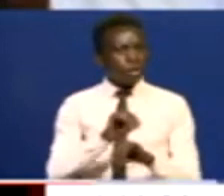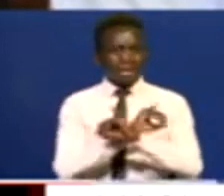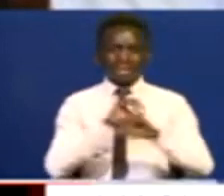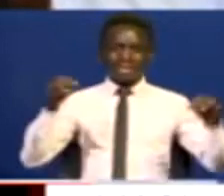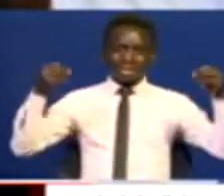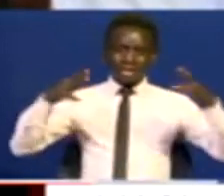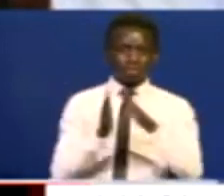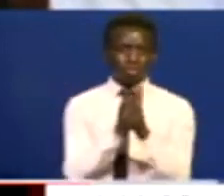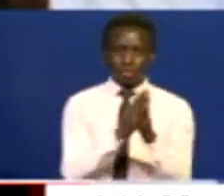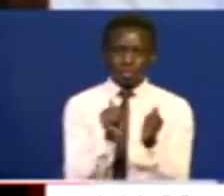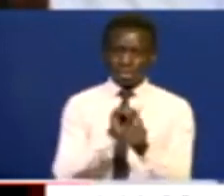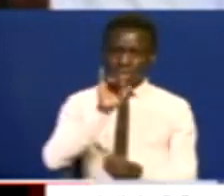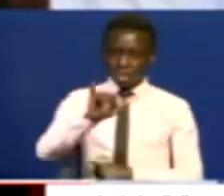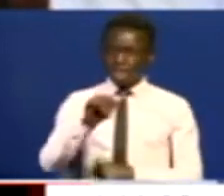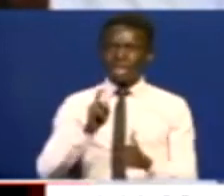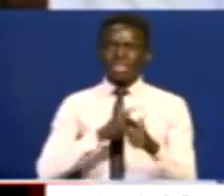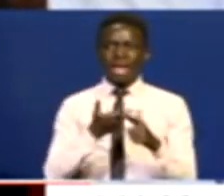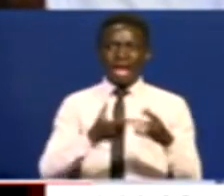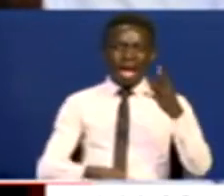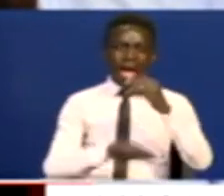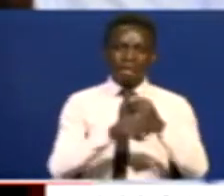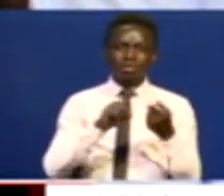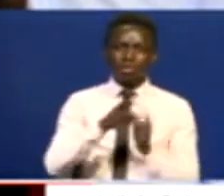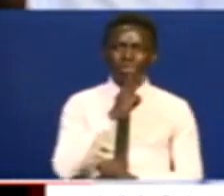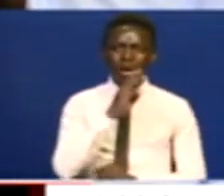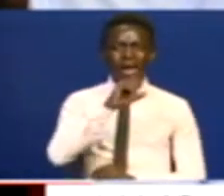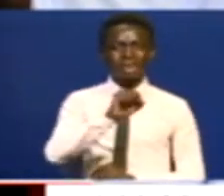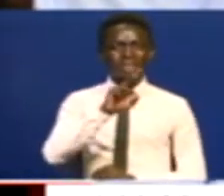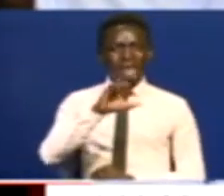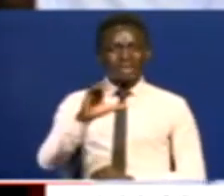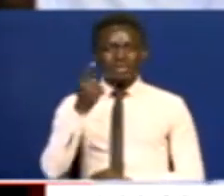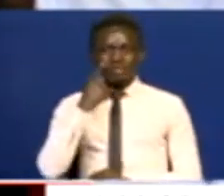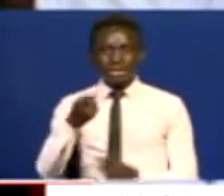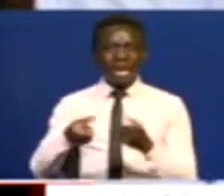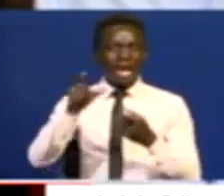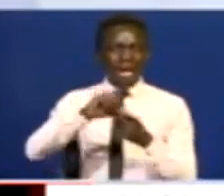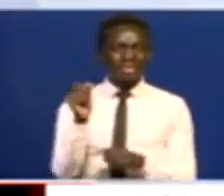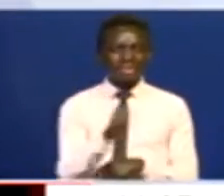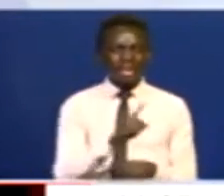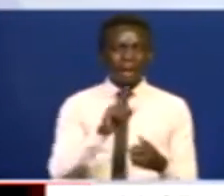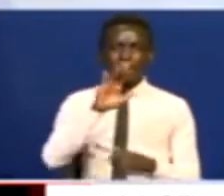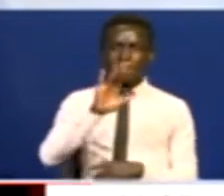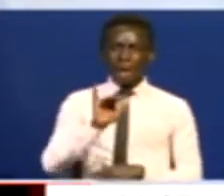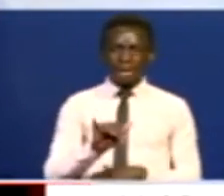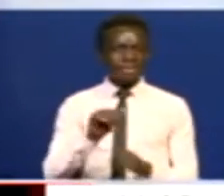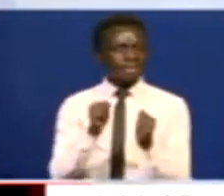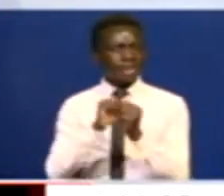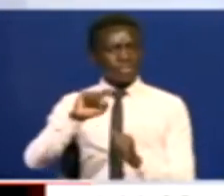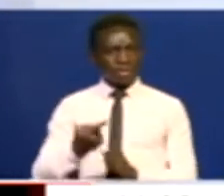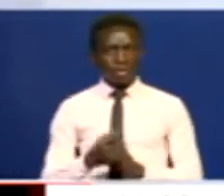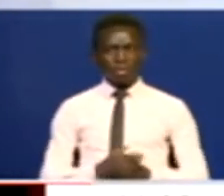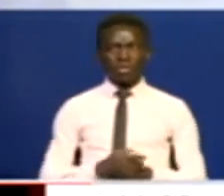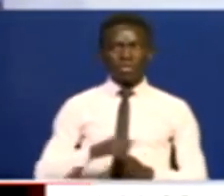add salt to the water, SRC added a gross salary by 10,000. We therefore